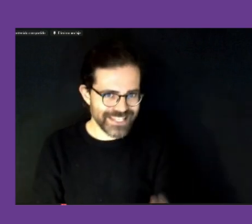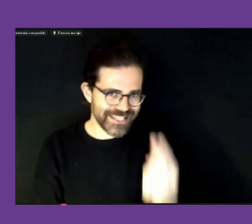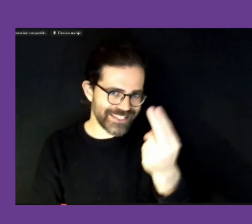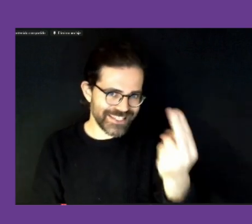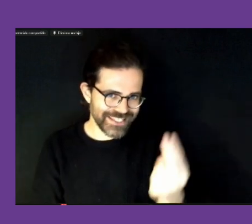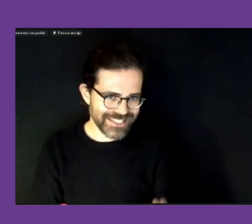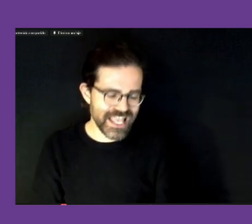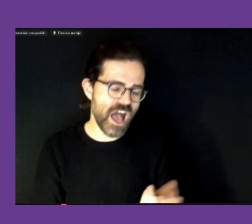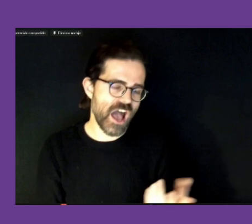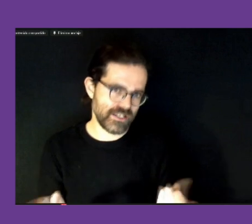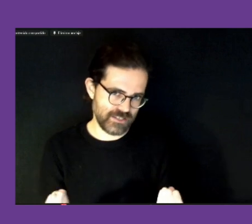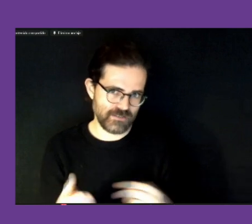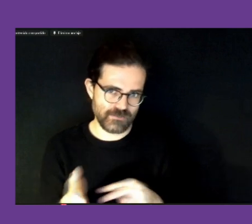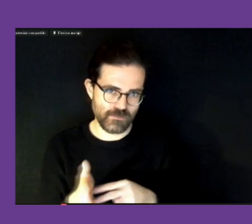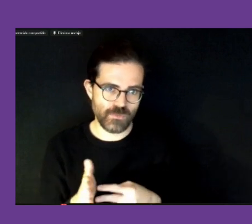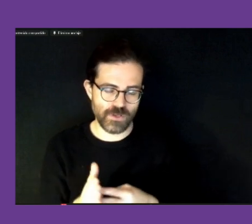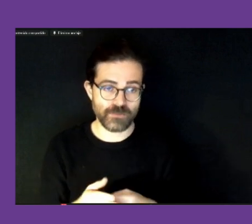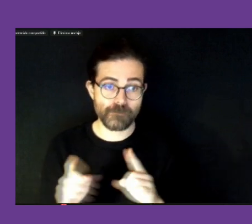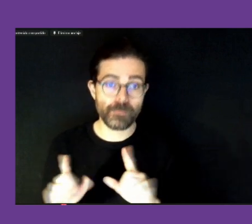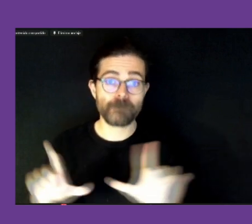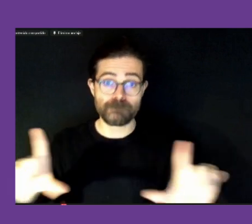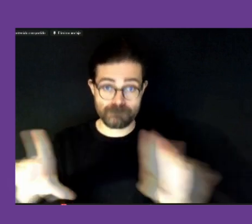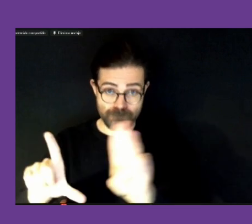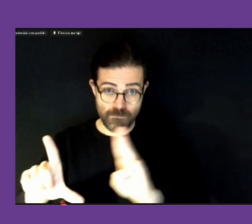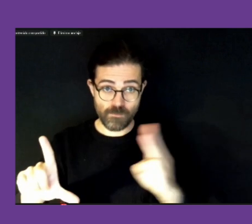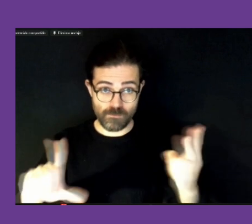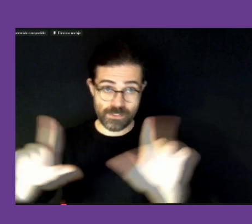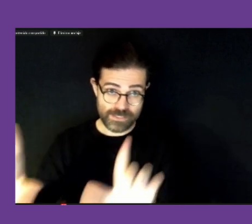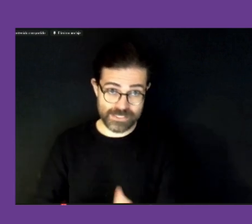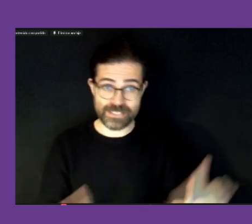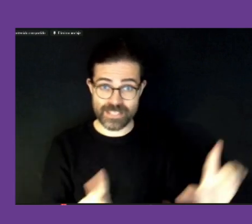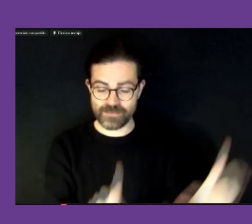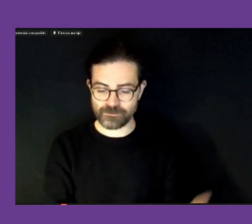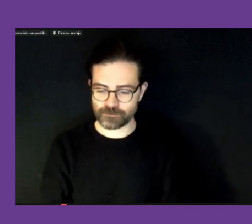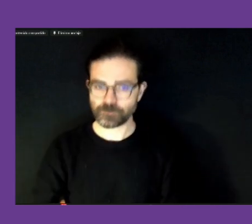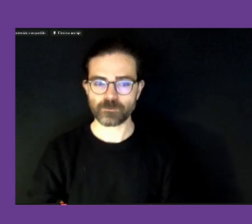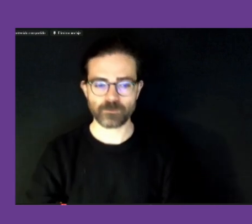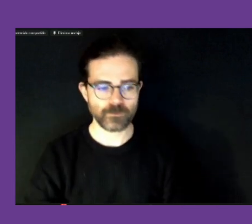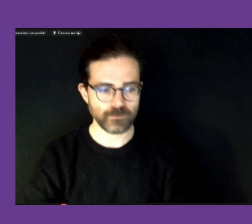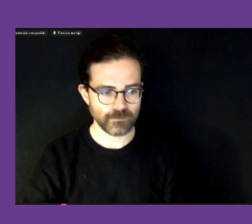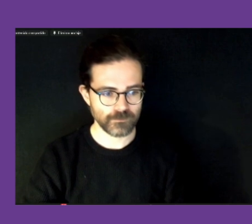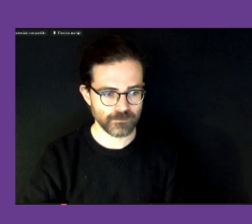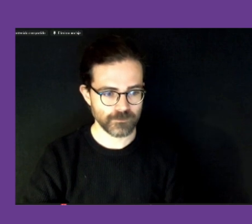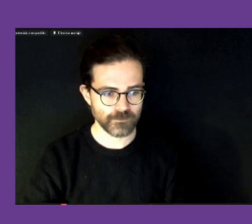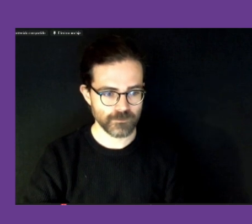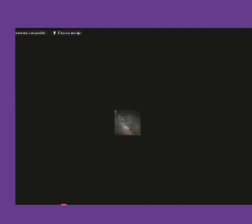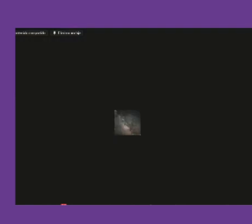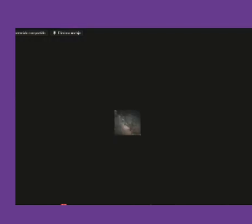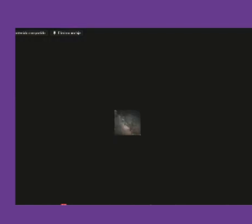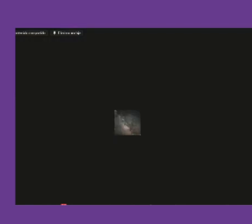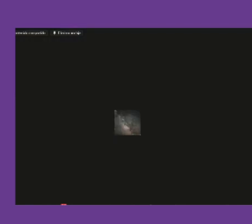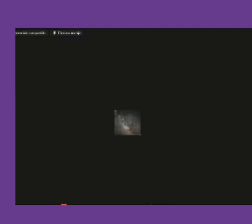Next slide. By this